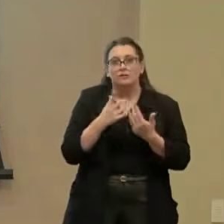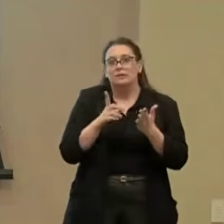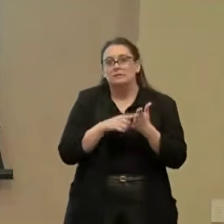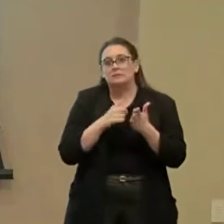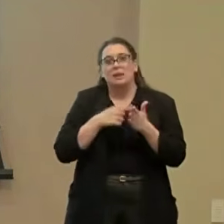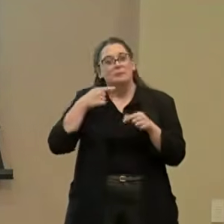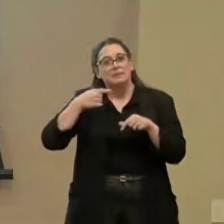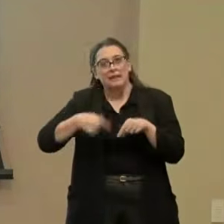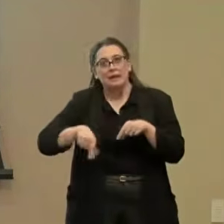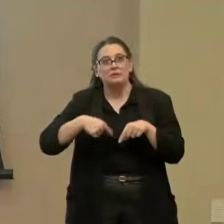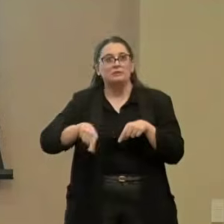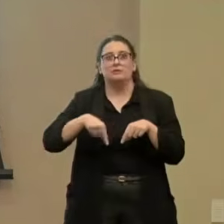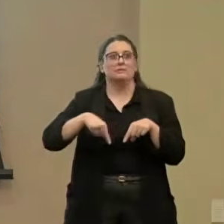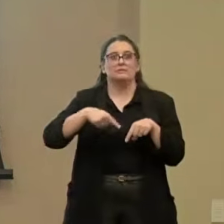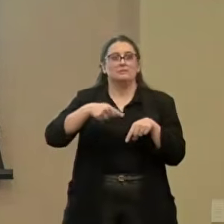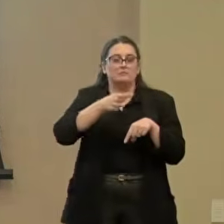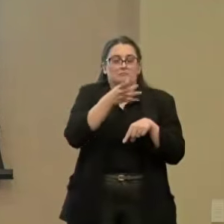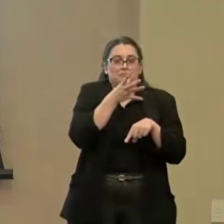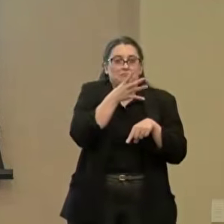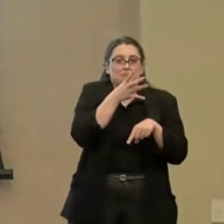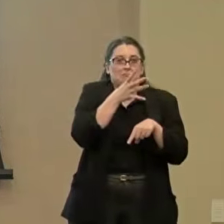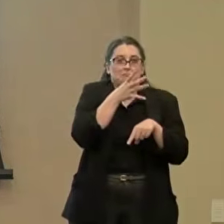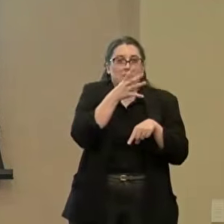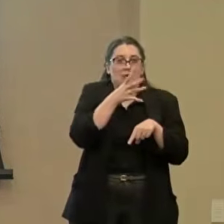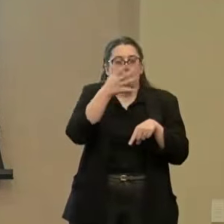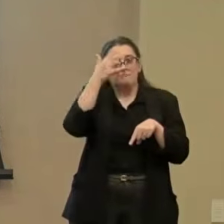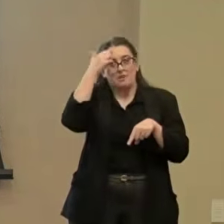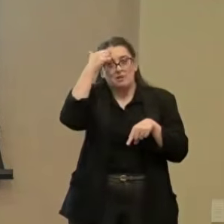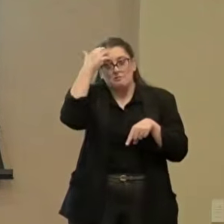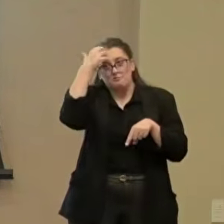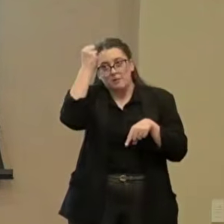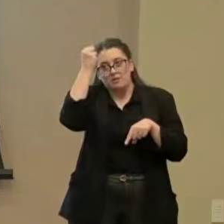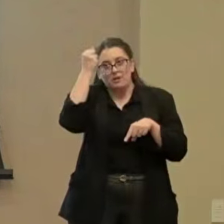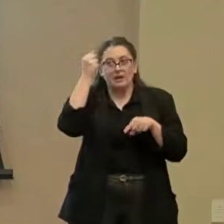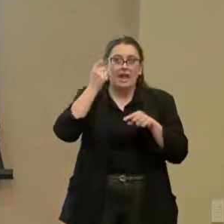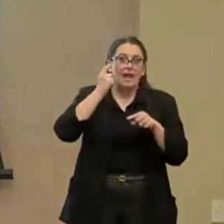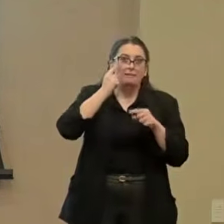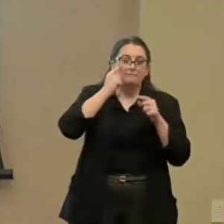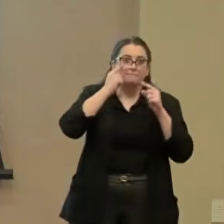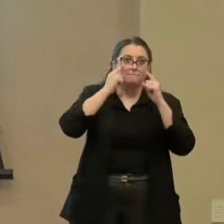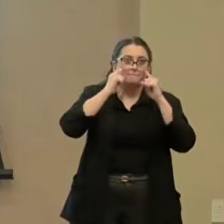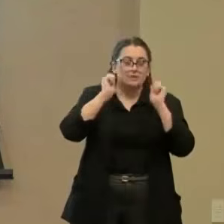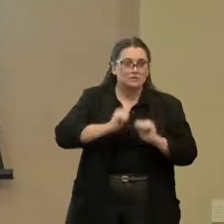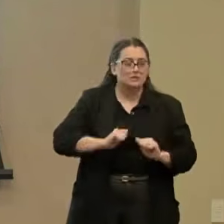sometimes anxious mom with a short-term memory loss and vision loss.